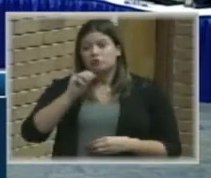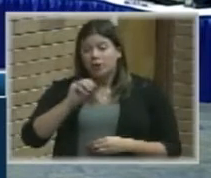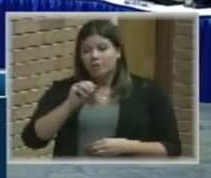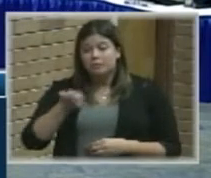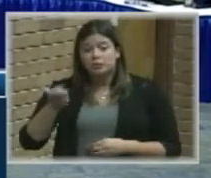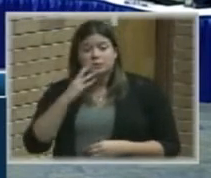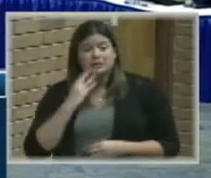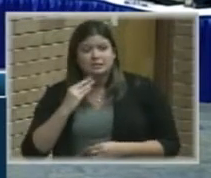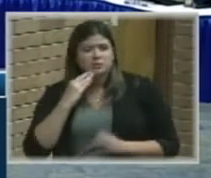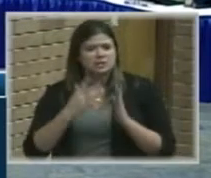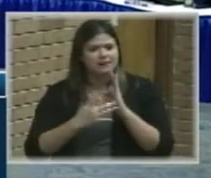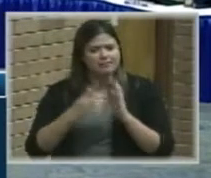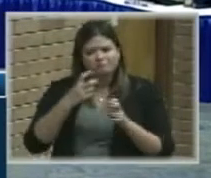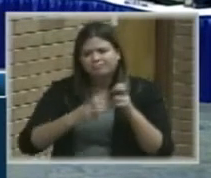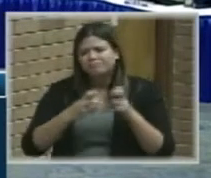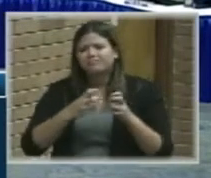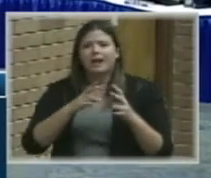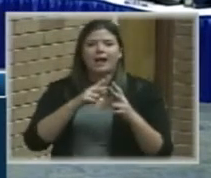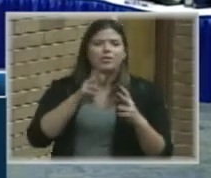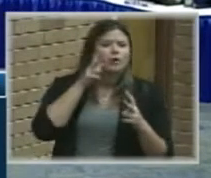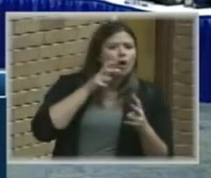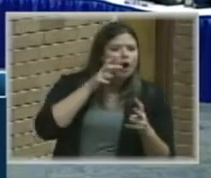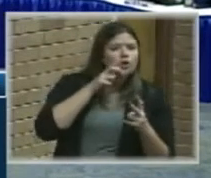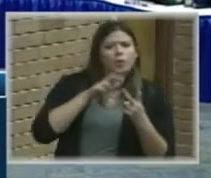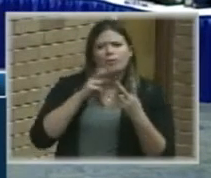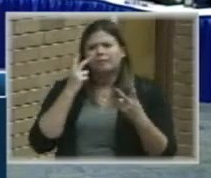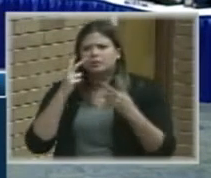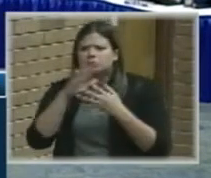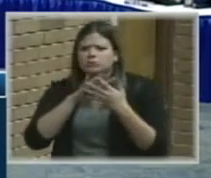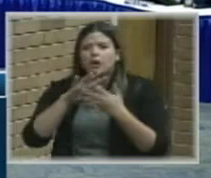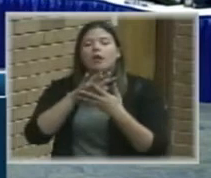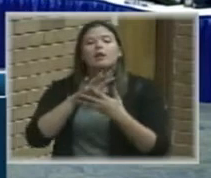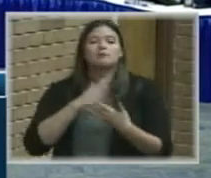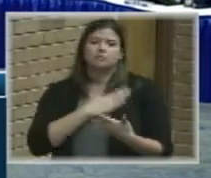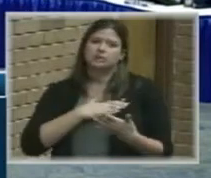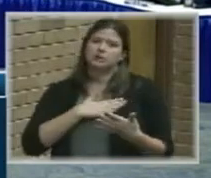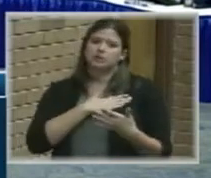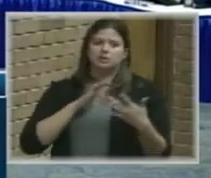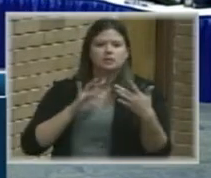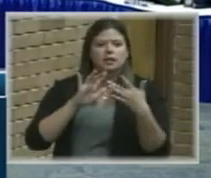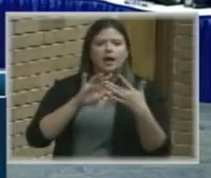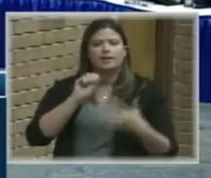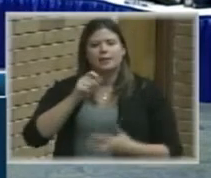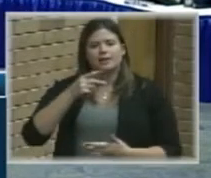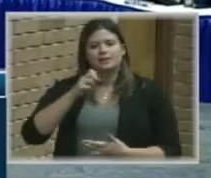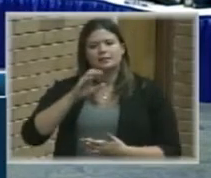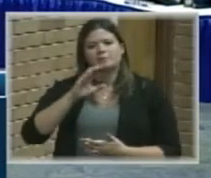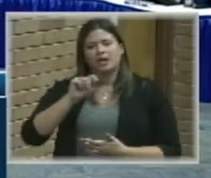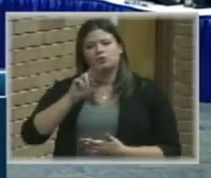difficulties either with the audio or the visual, please contact Spectrum at